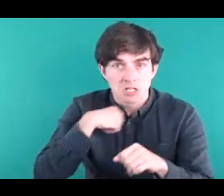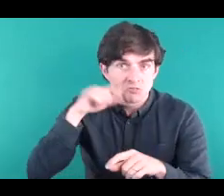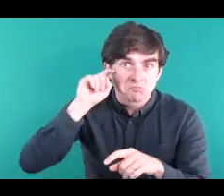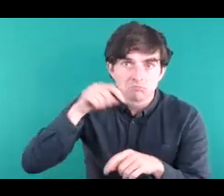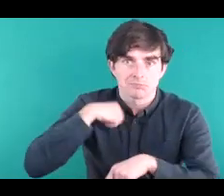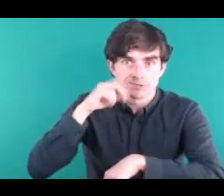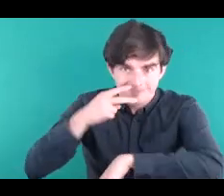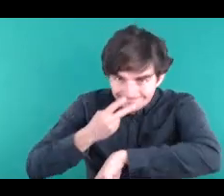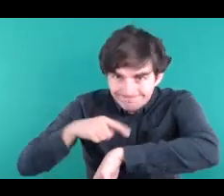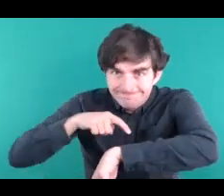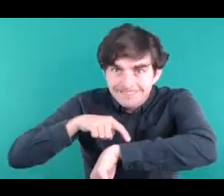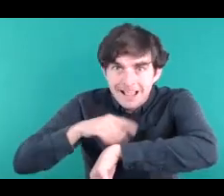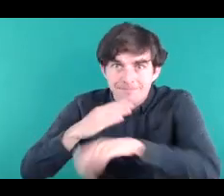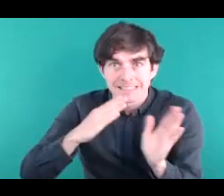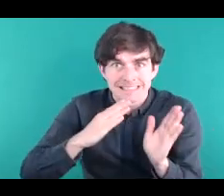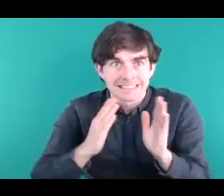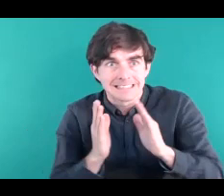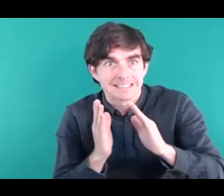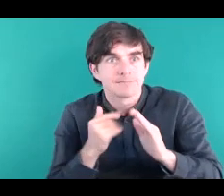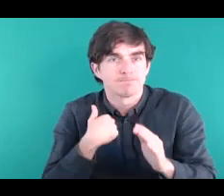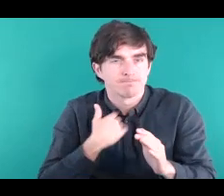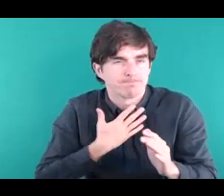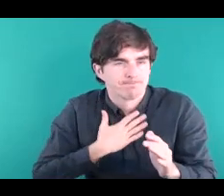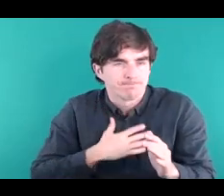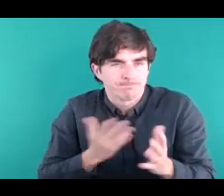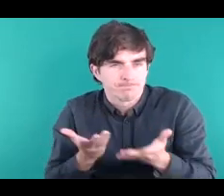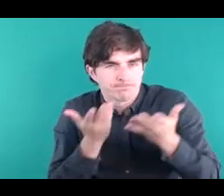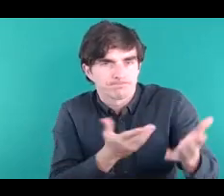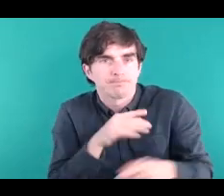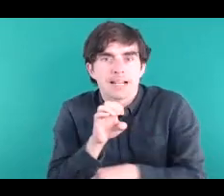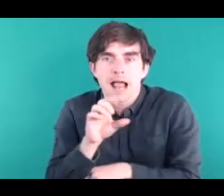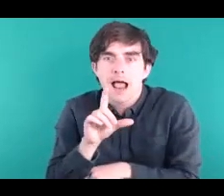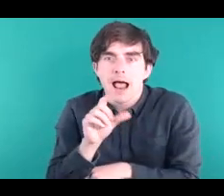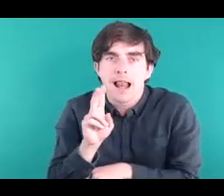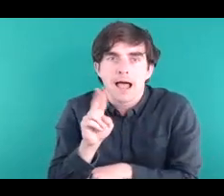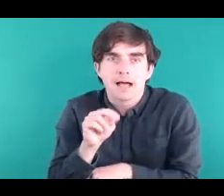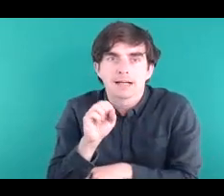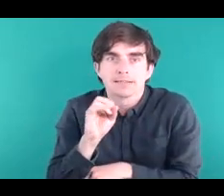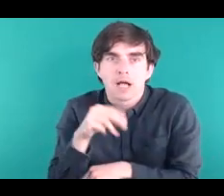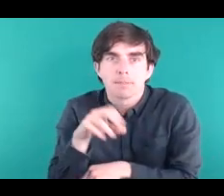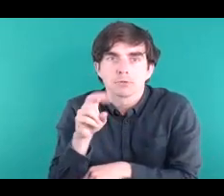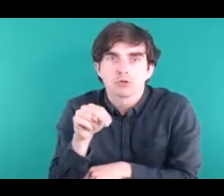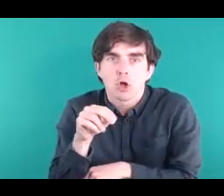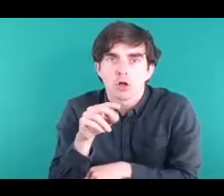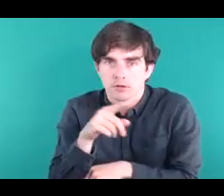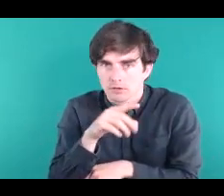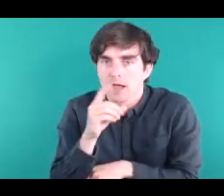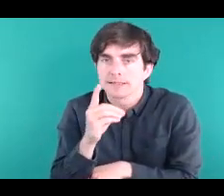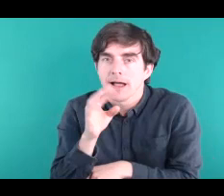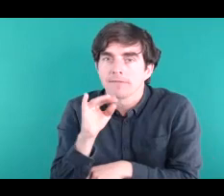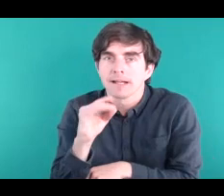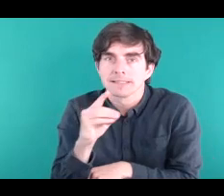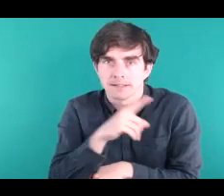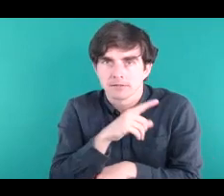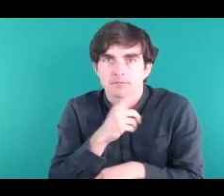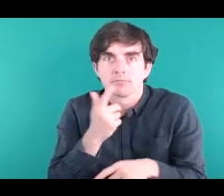the entry points they have found in bringing the issue of inclusive social protection. And we will come back to the question